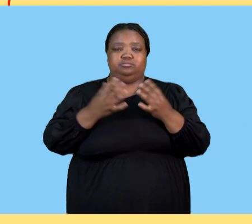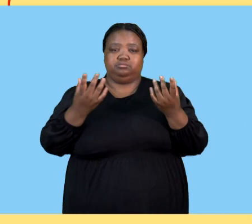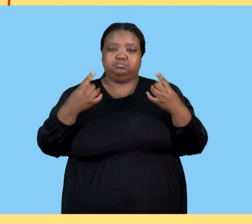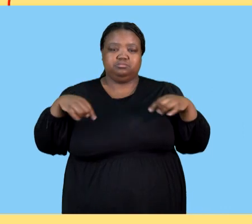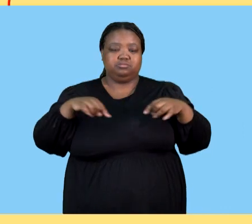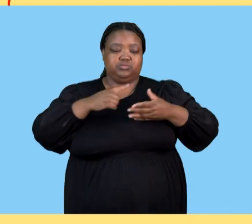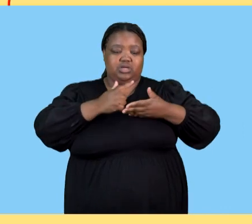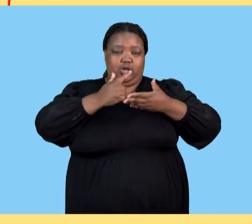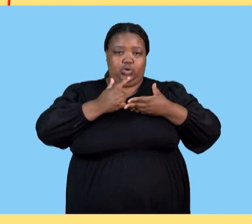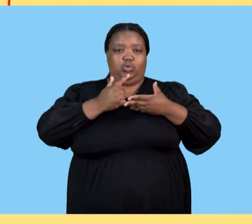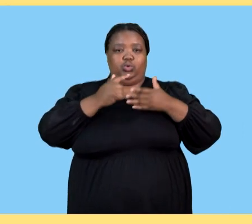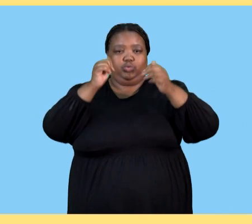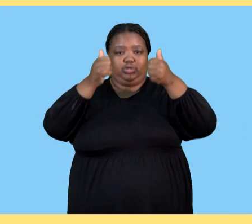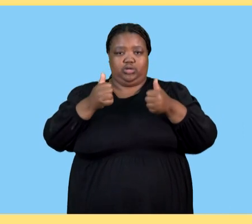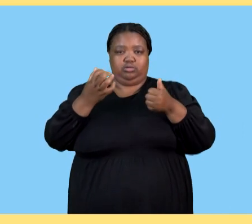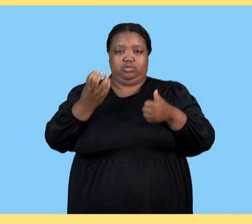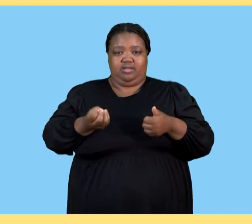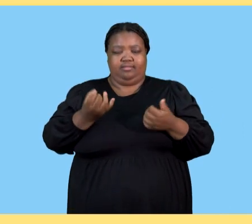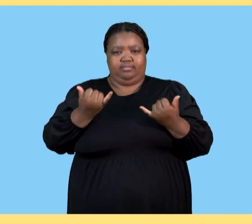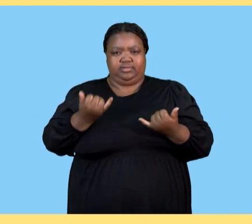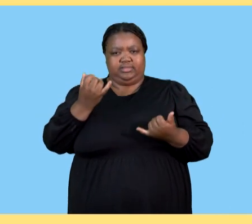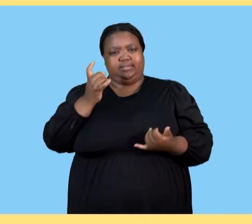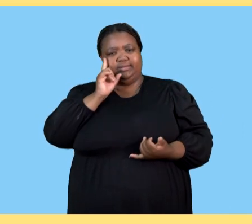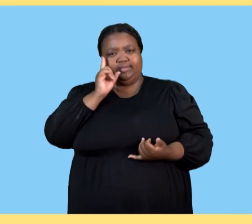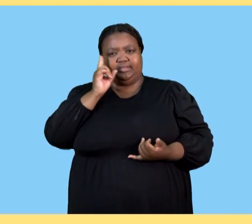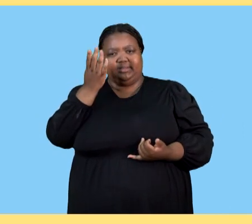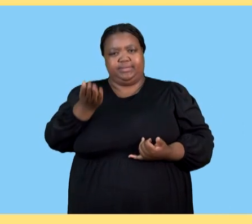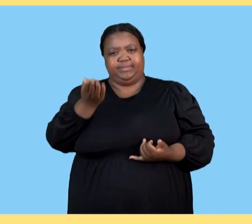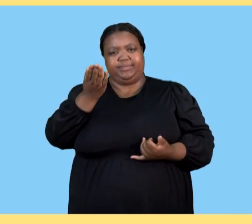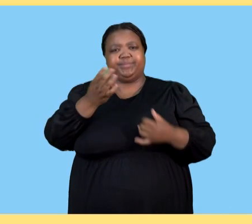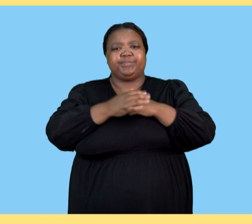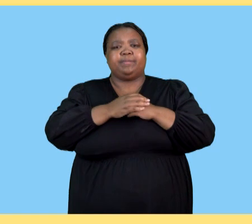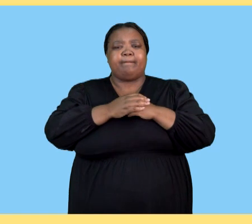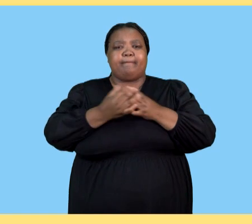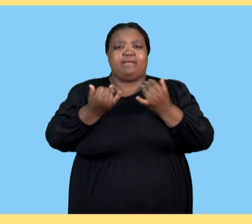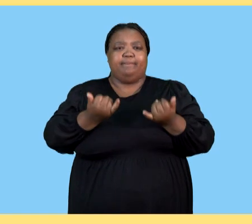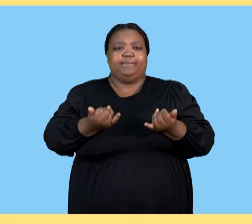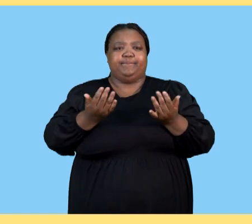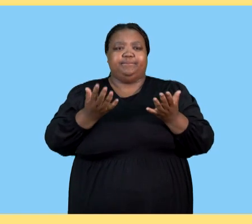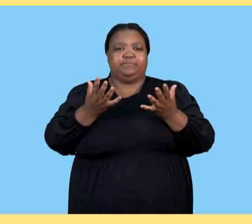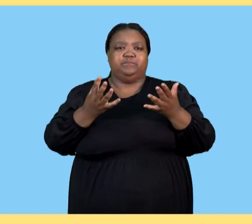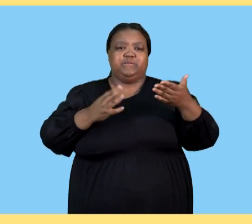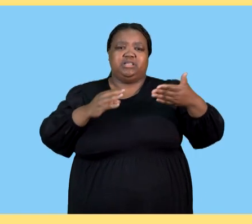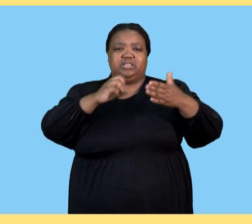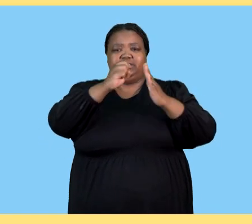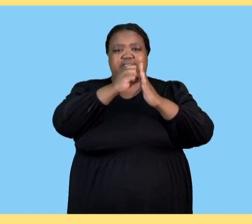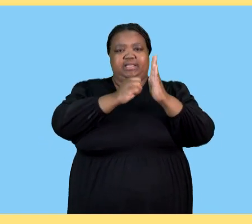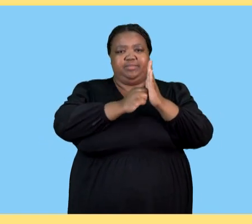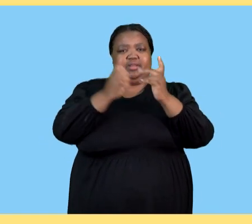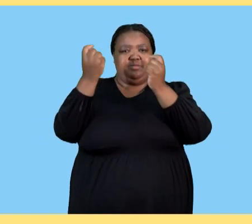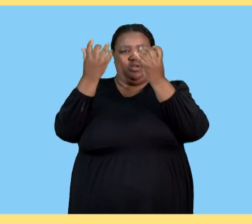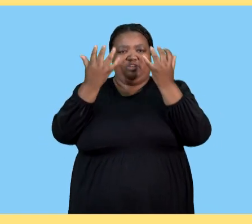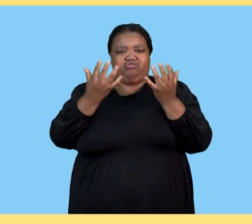When we have this loan account, which is what you see there, you can therefore now